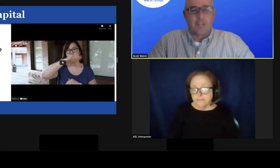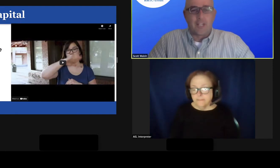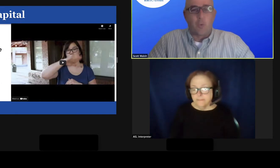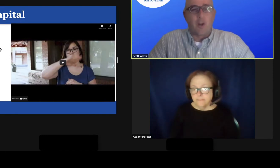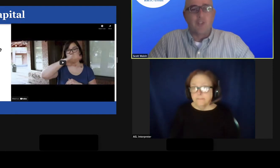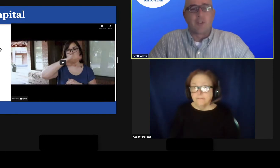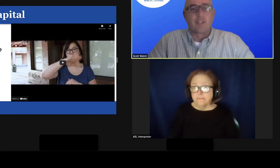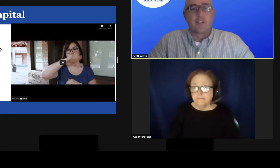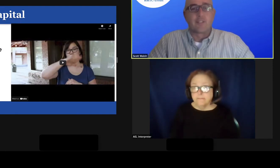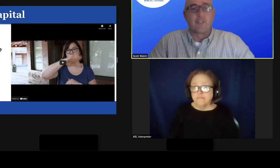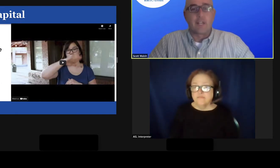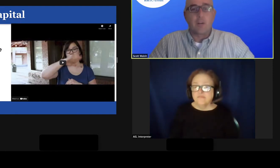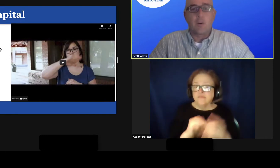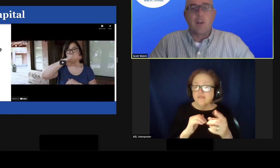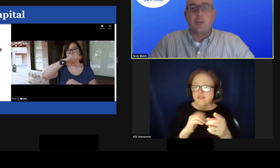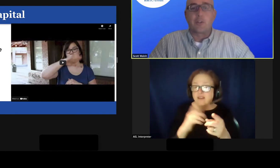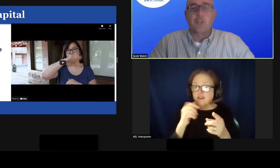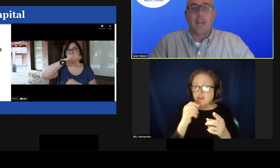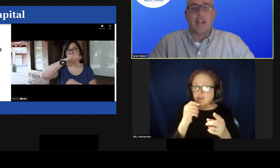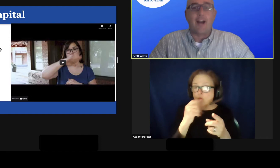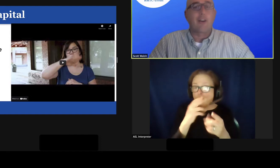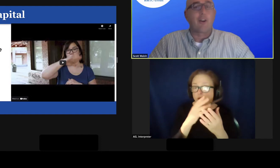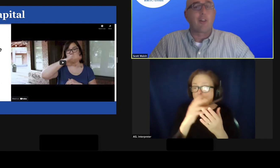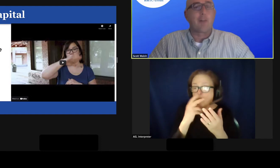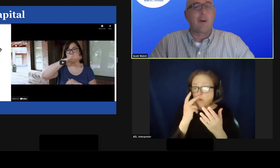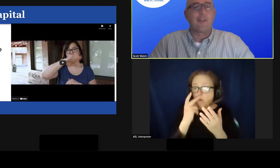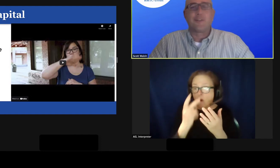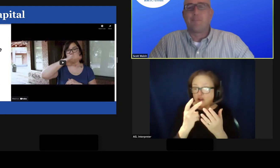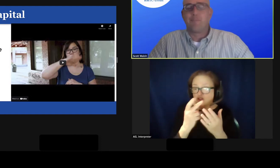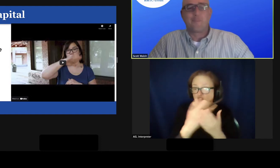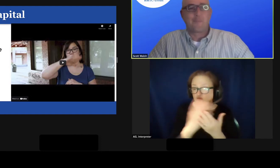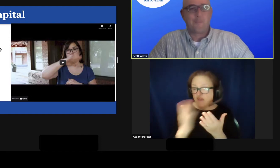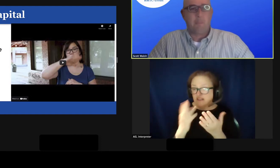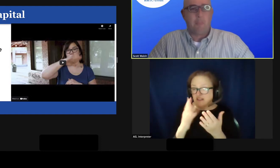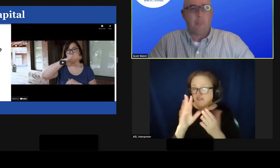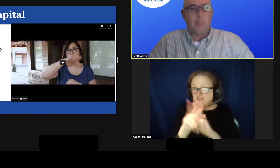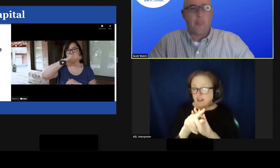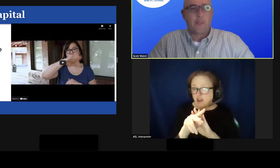If you'd like to watch the rest of this video, you can check it out in our lab finder.